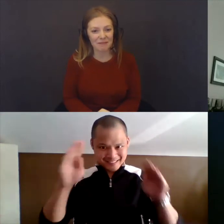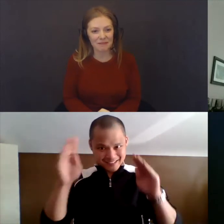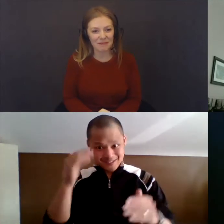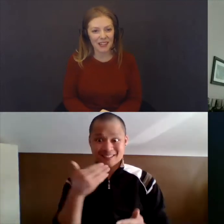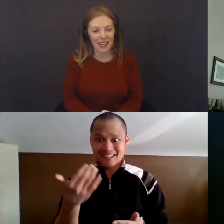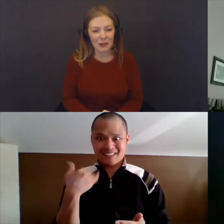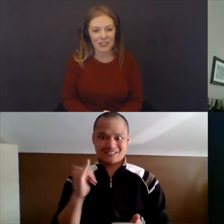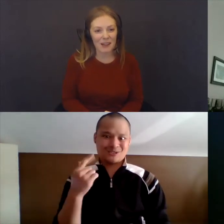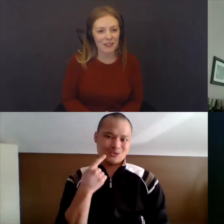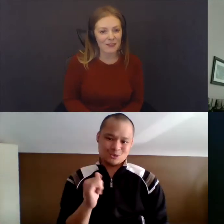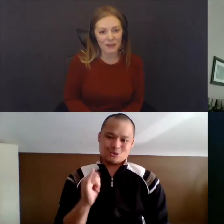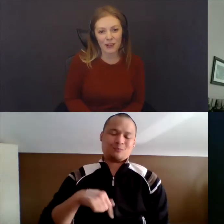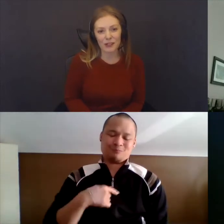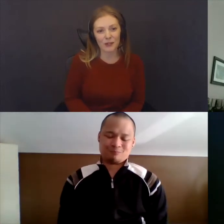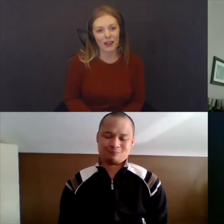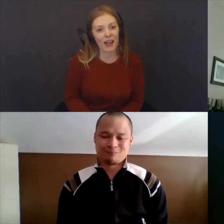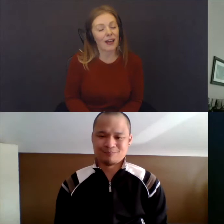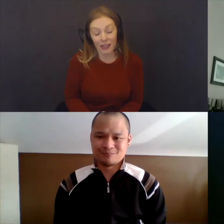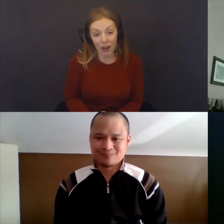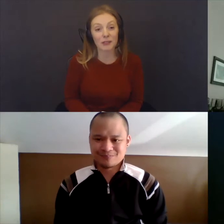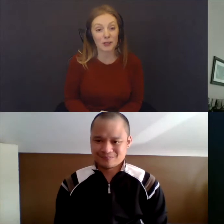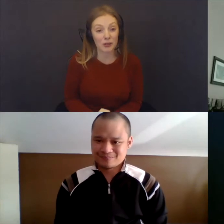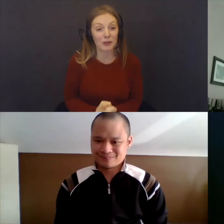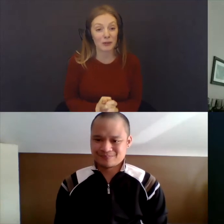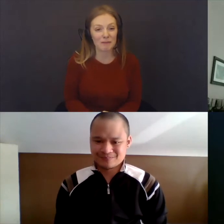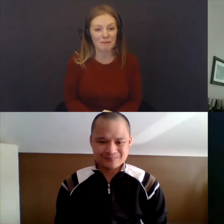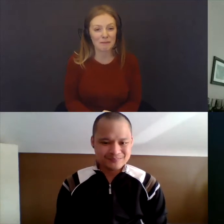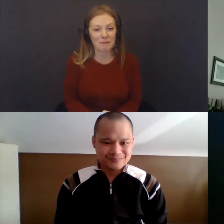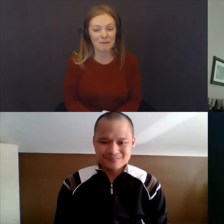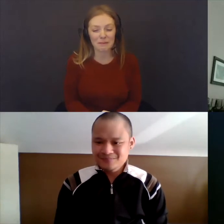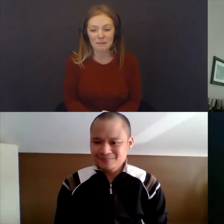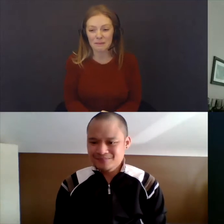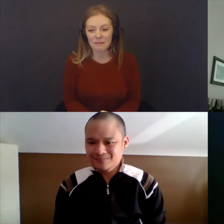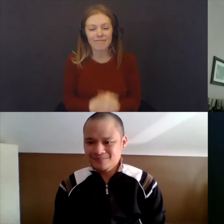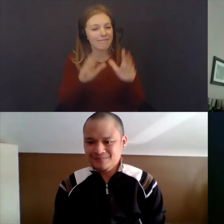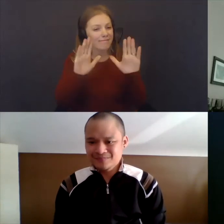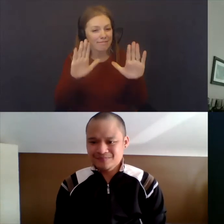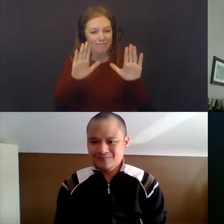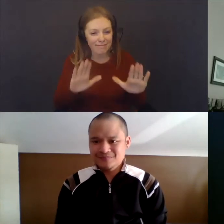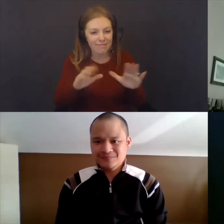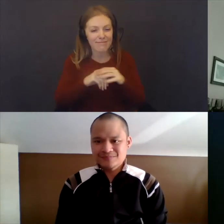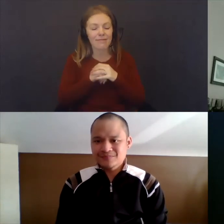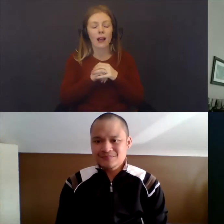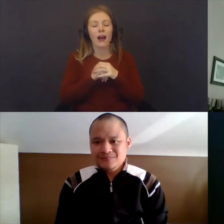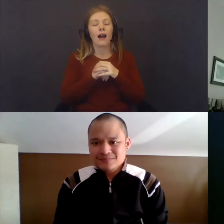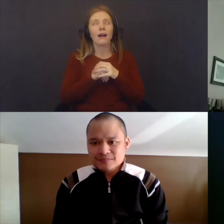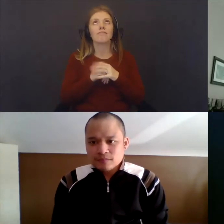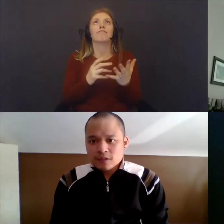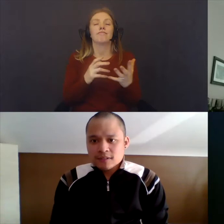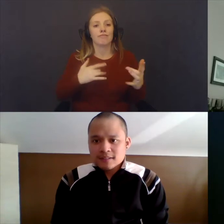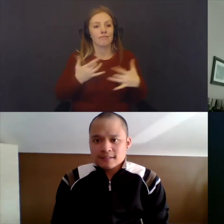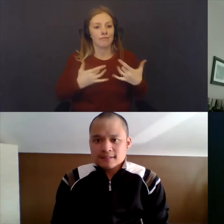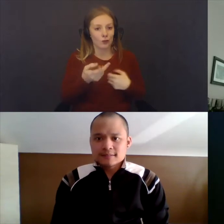Hello, Deb. It's really awesome to join you as well. Great. Now, I'm so glad you're here.